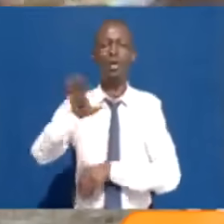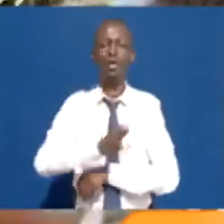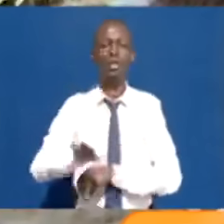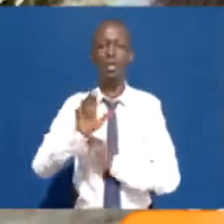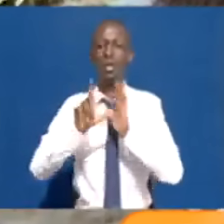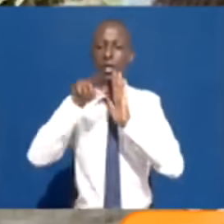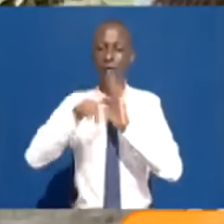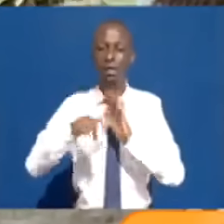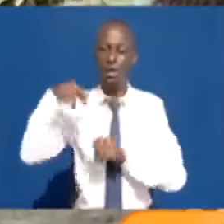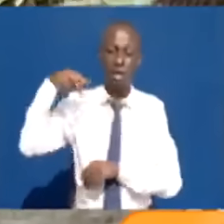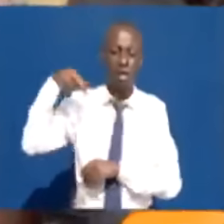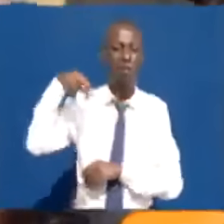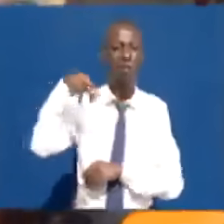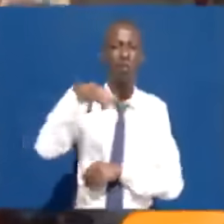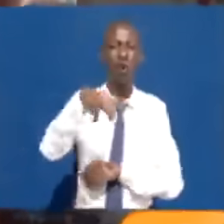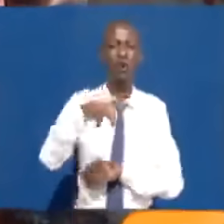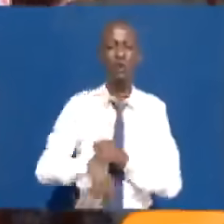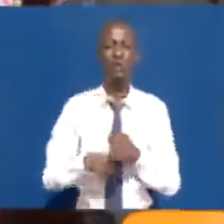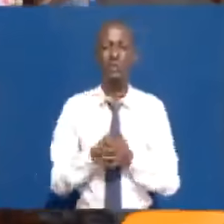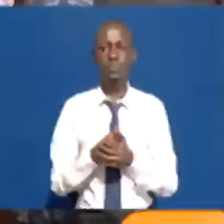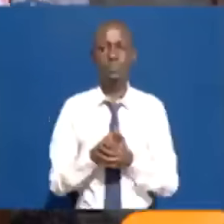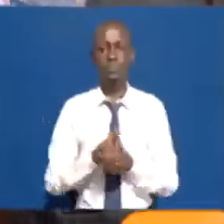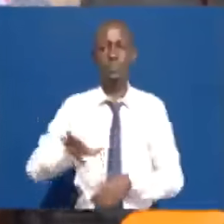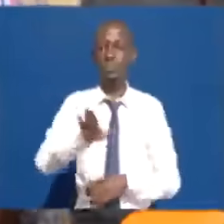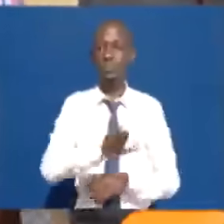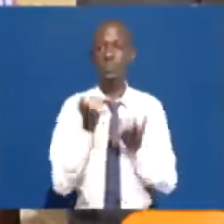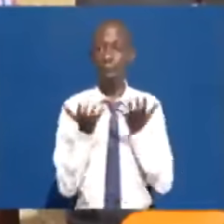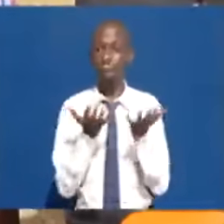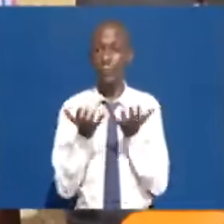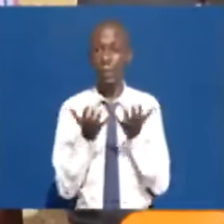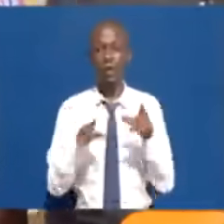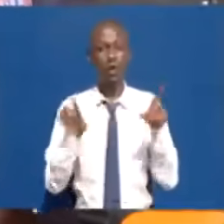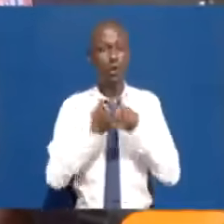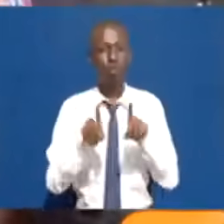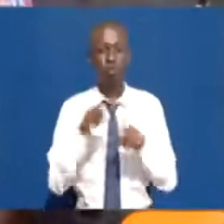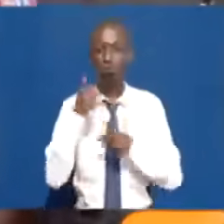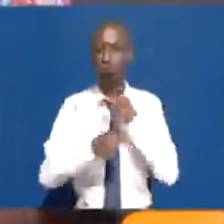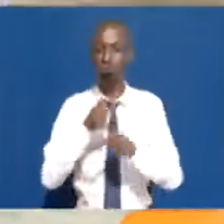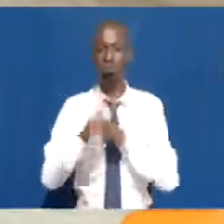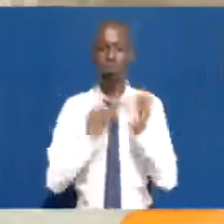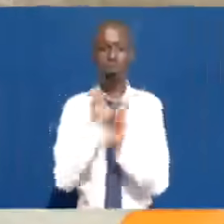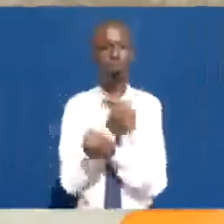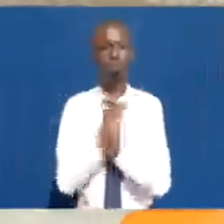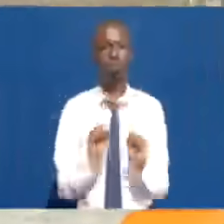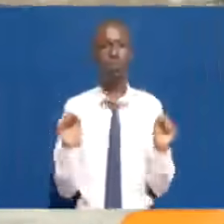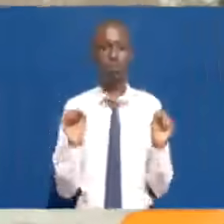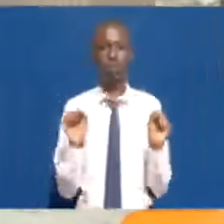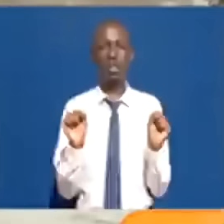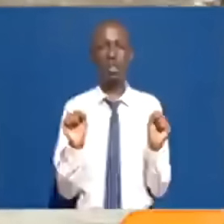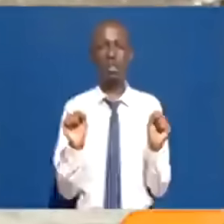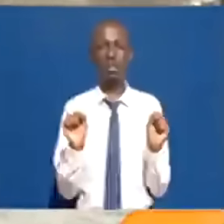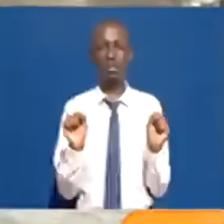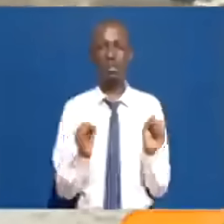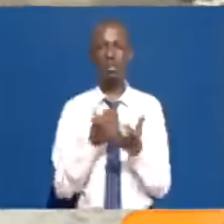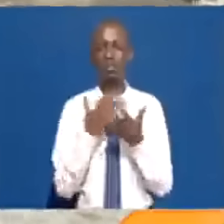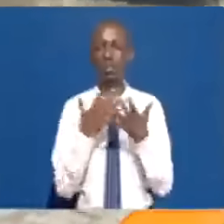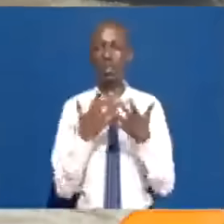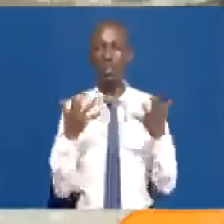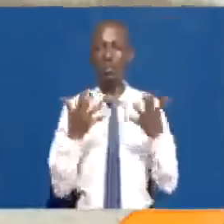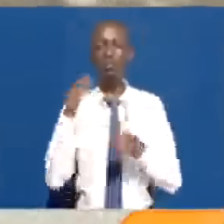walk from the neighbor's place. Businesses here are unable to carry out their normal activities, with goods